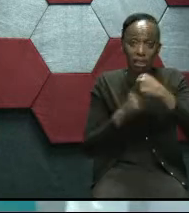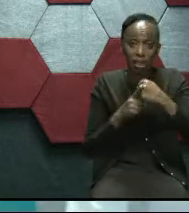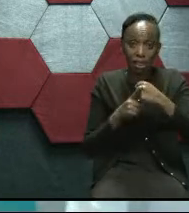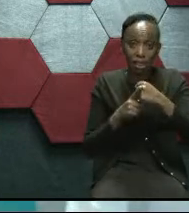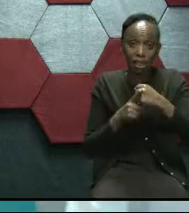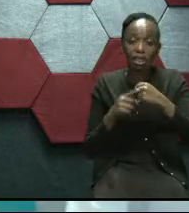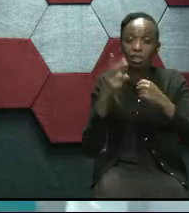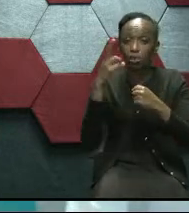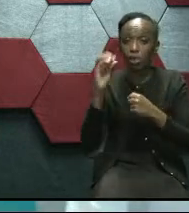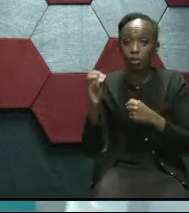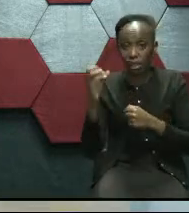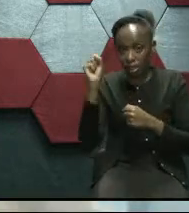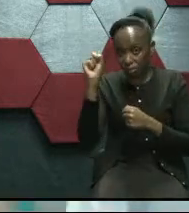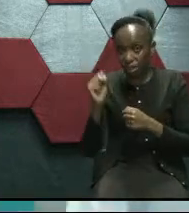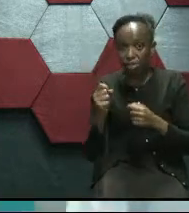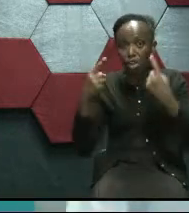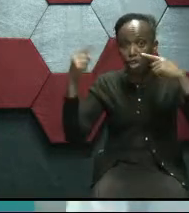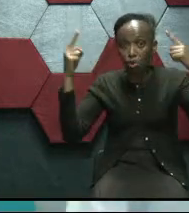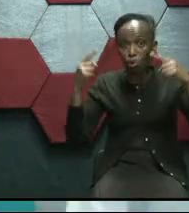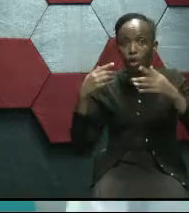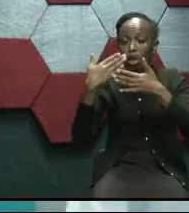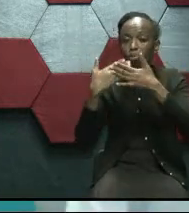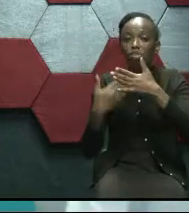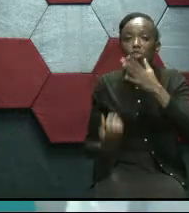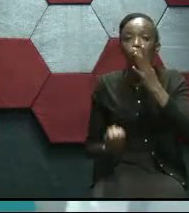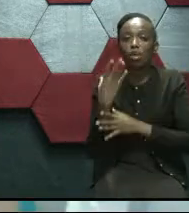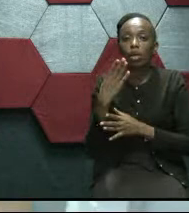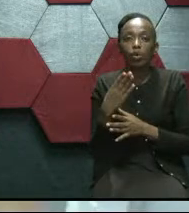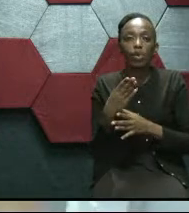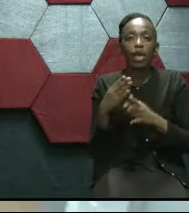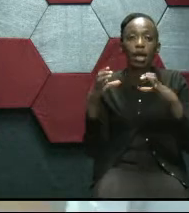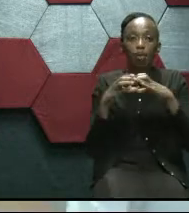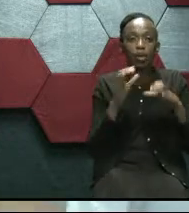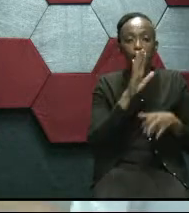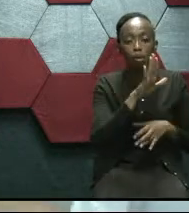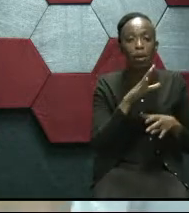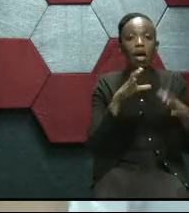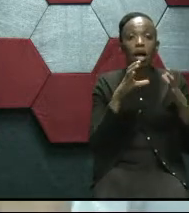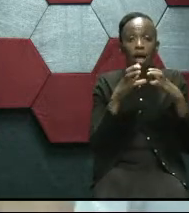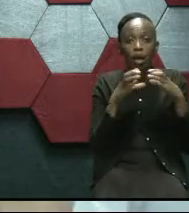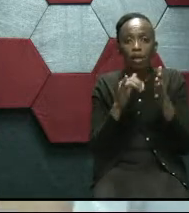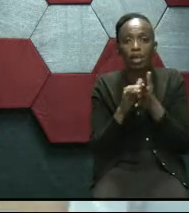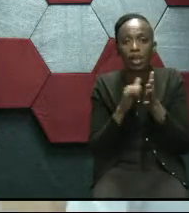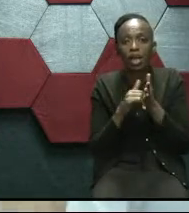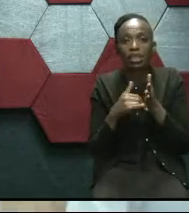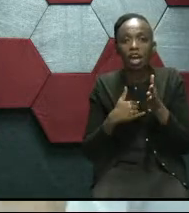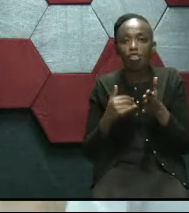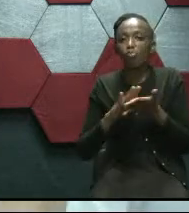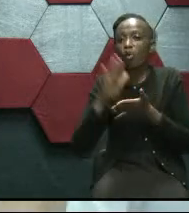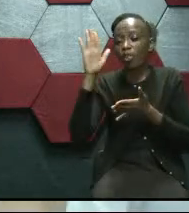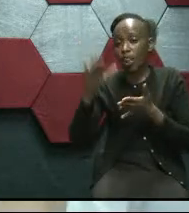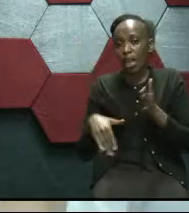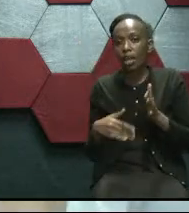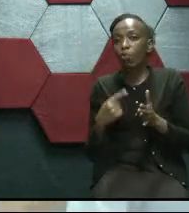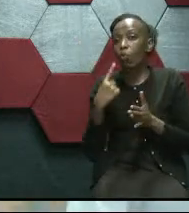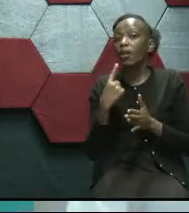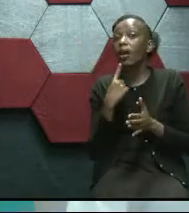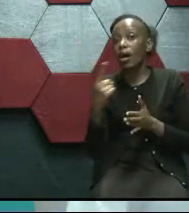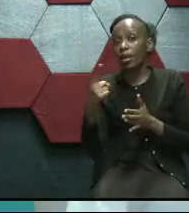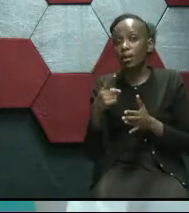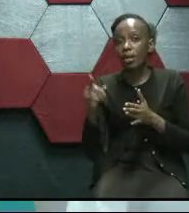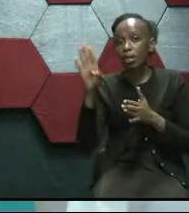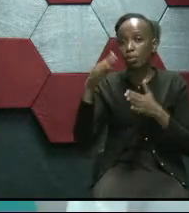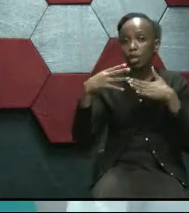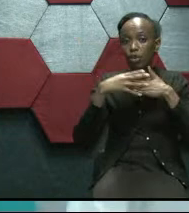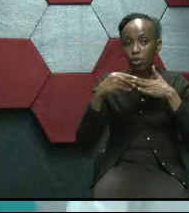Young Scientists Ireland before going on to found Stripe, a company now valued at more than $100 billion. And